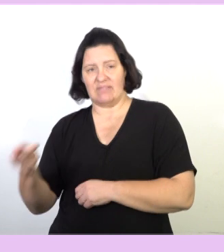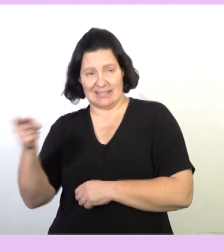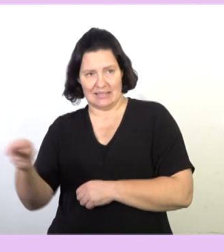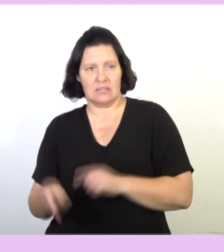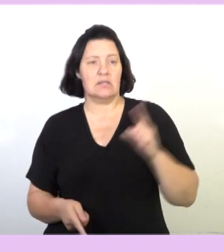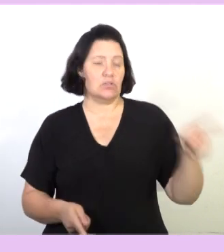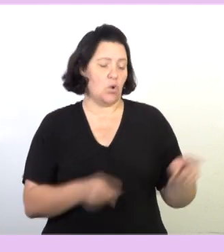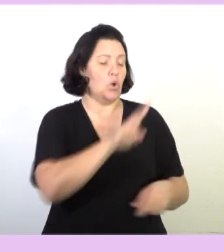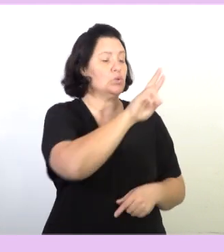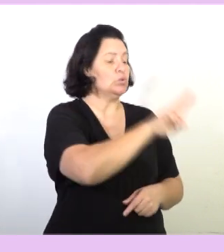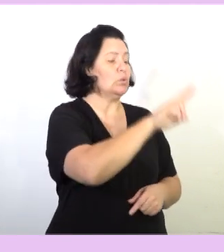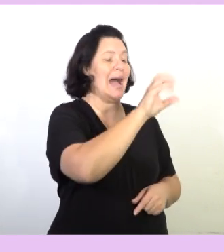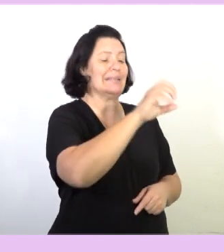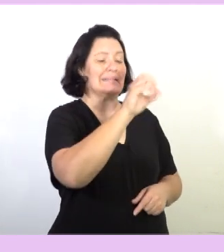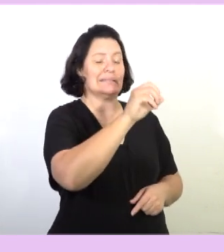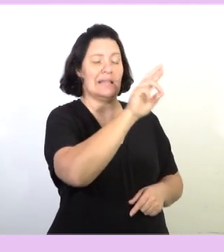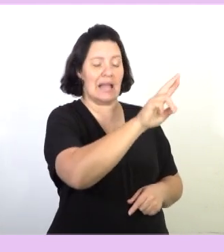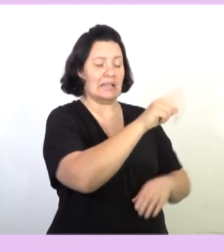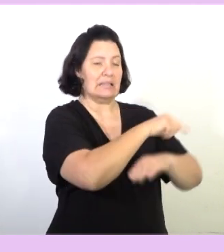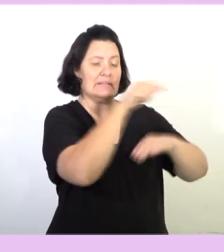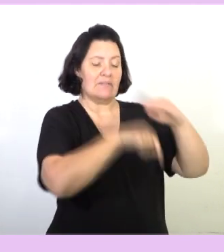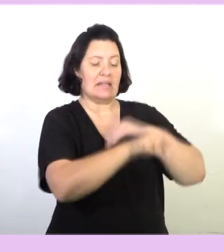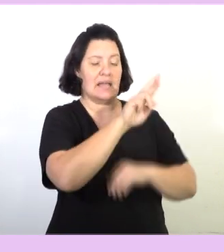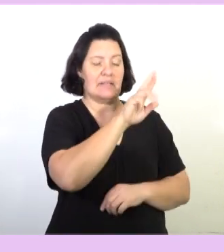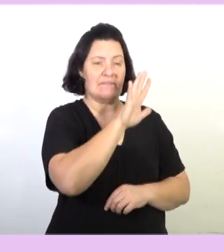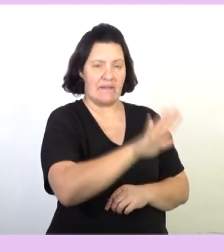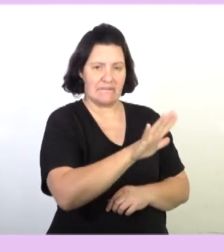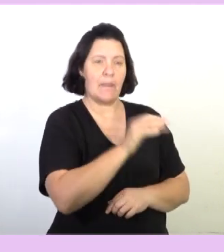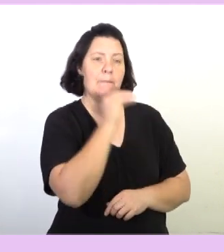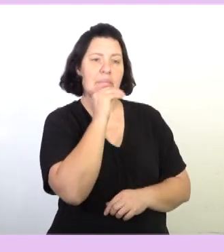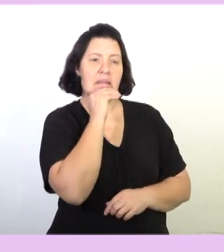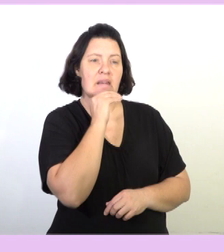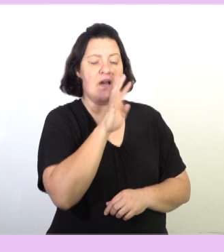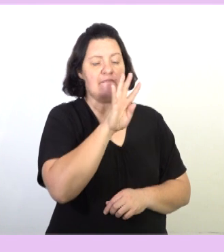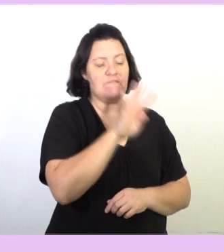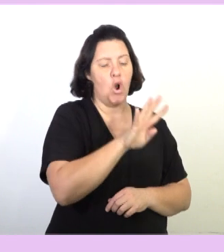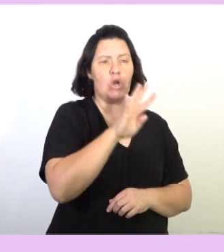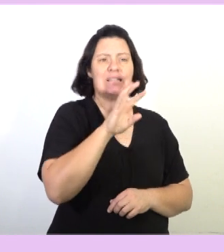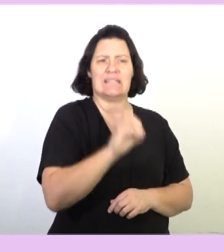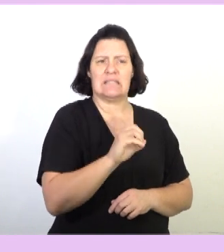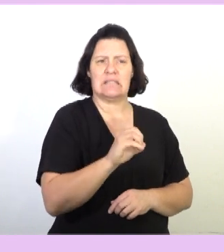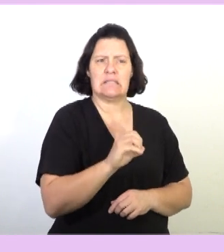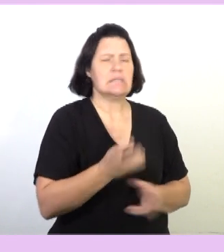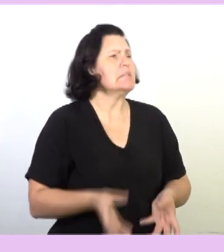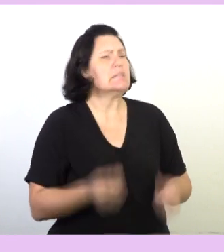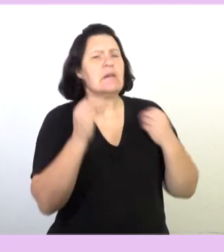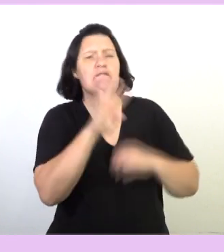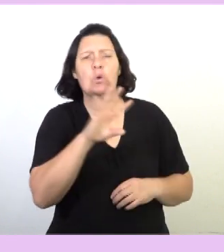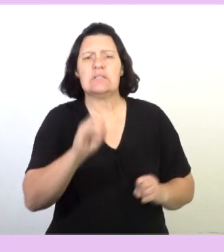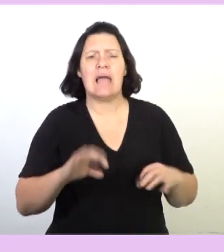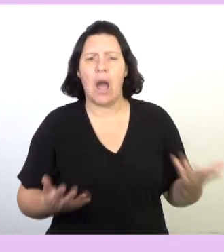200 rand divided by 5, it gives us 40. How did we get this